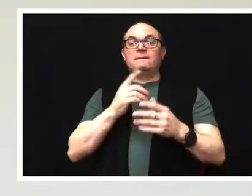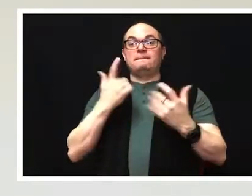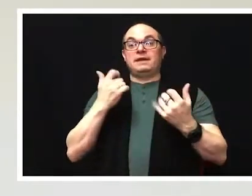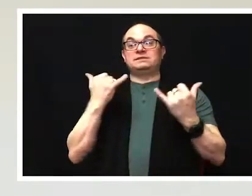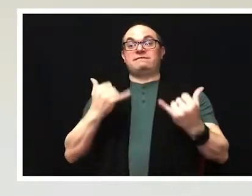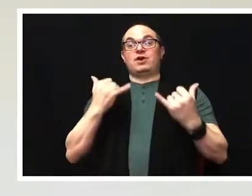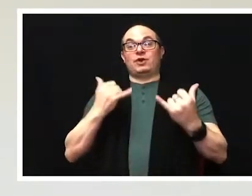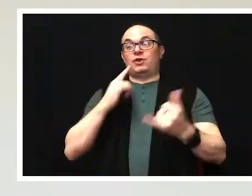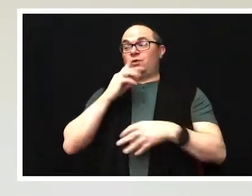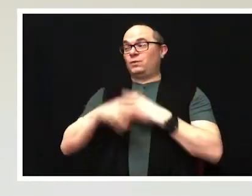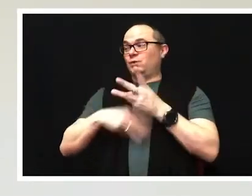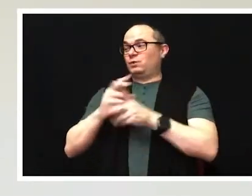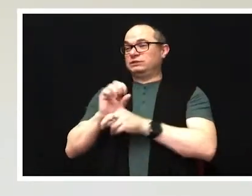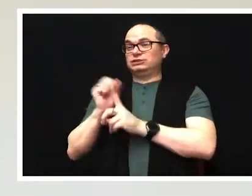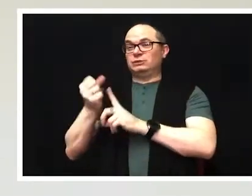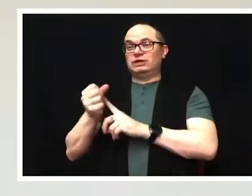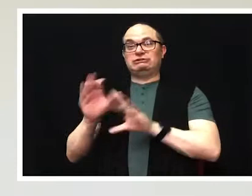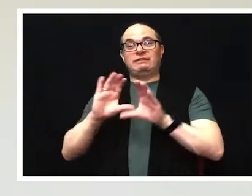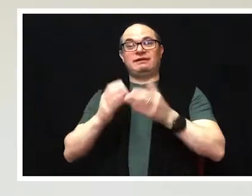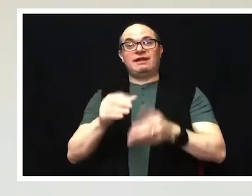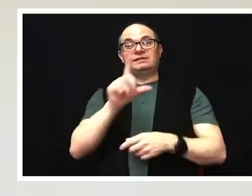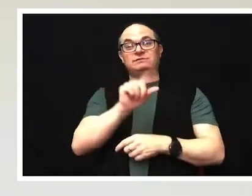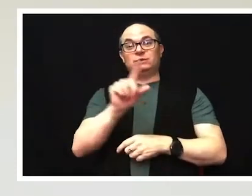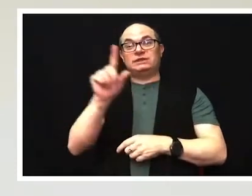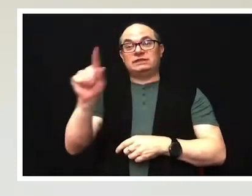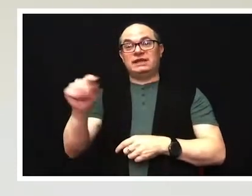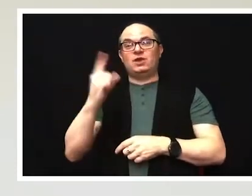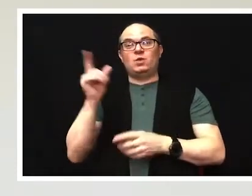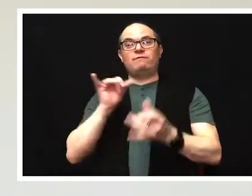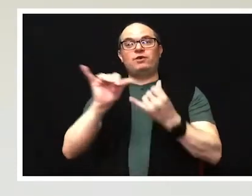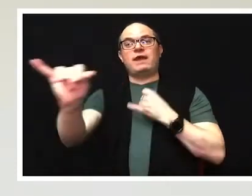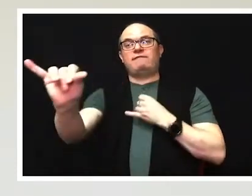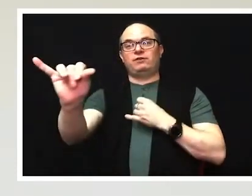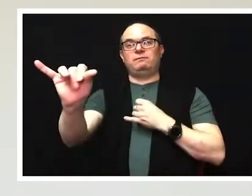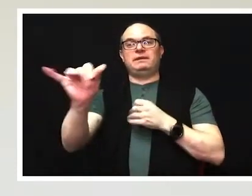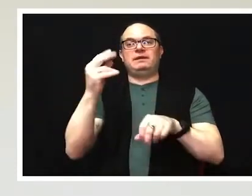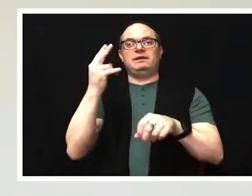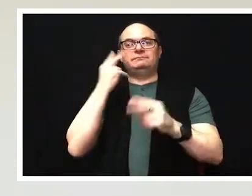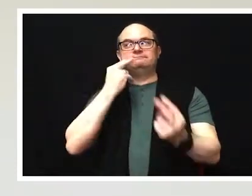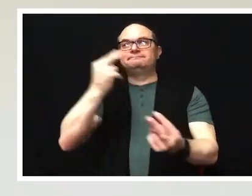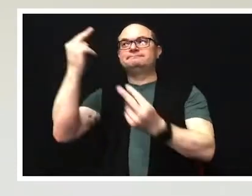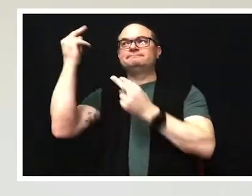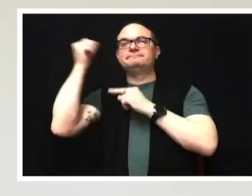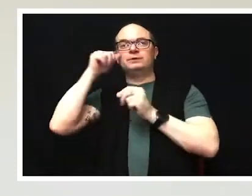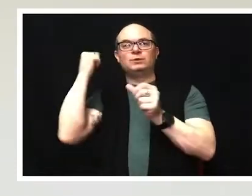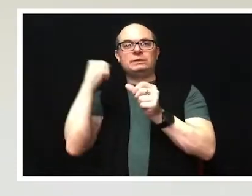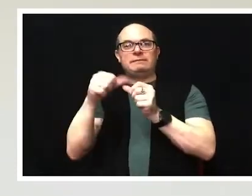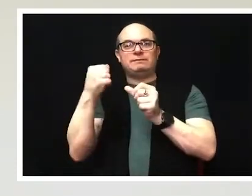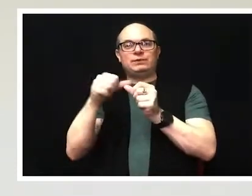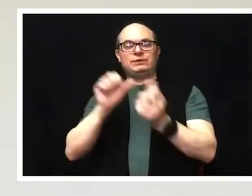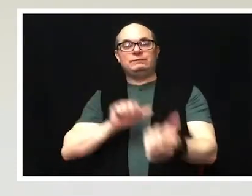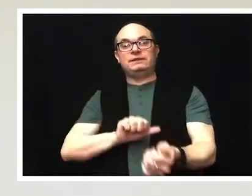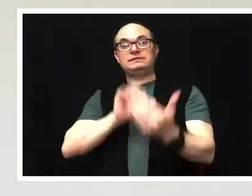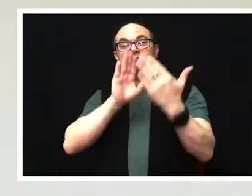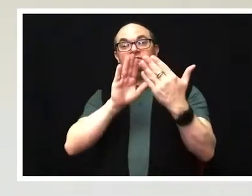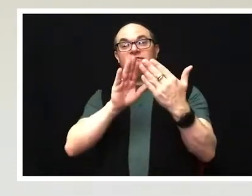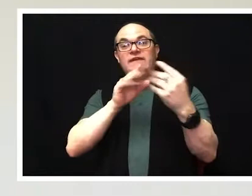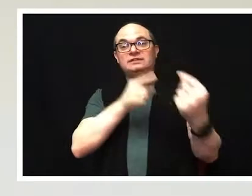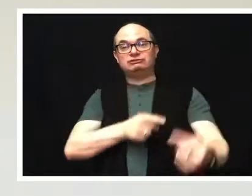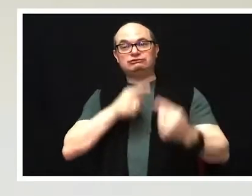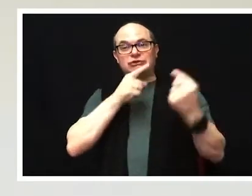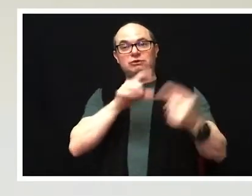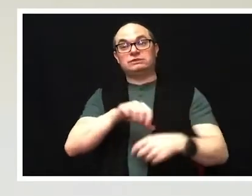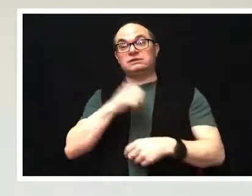of our current reality, the class of 2020 will forever be a historic one that has faced obstacles that no